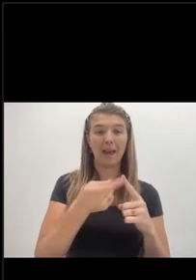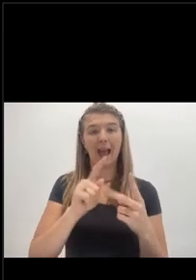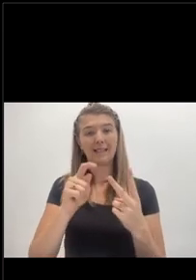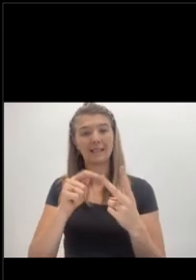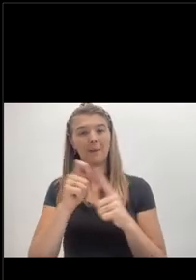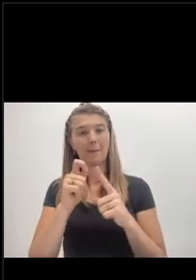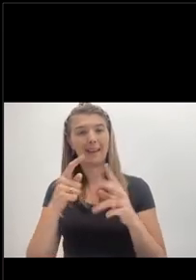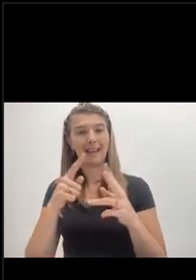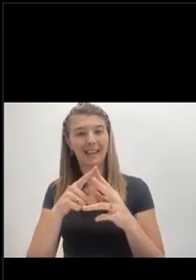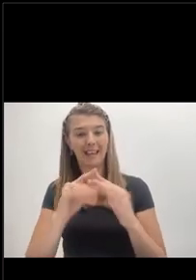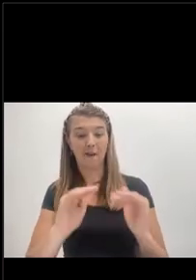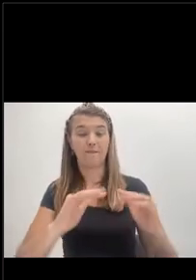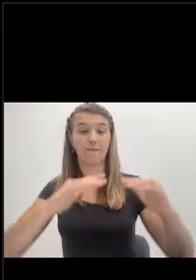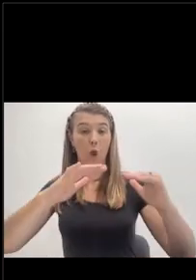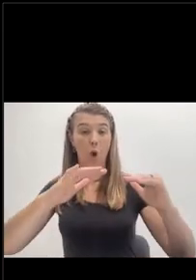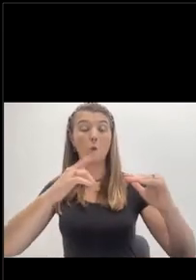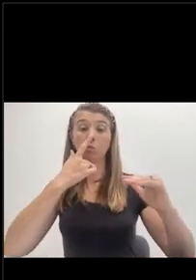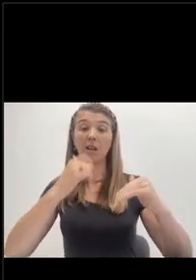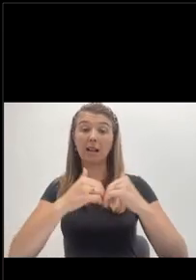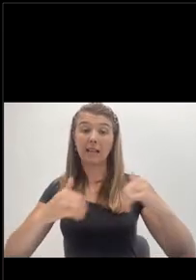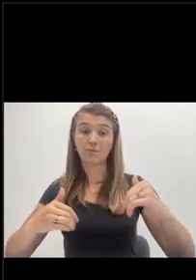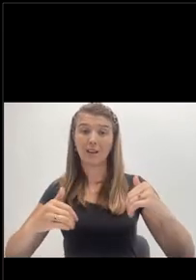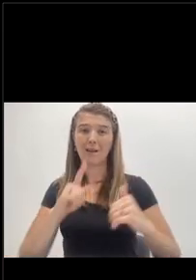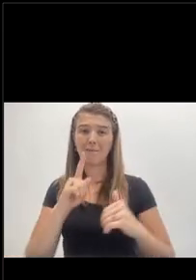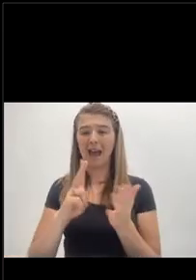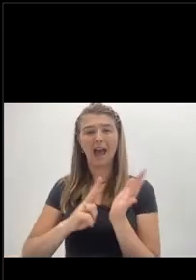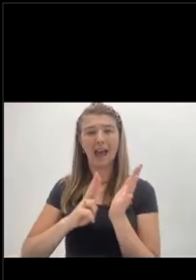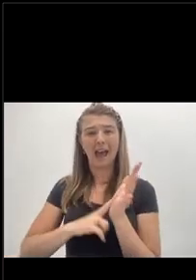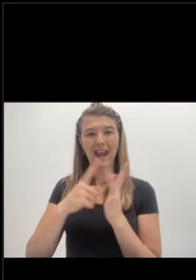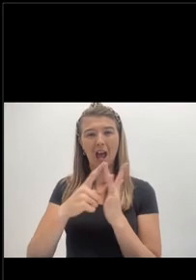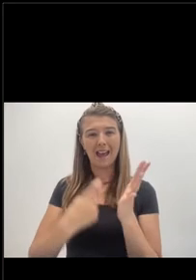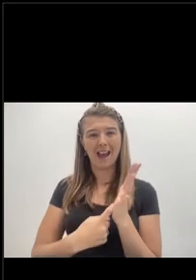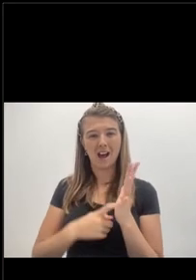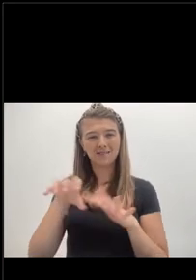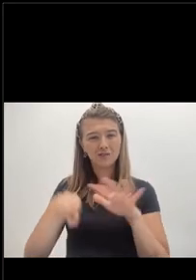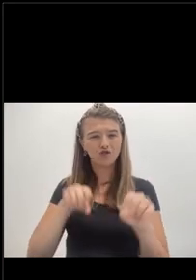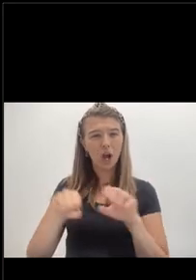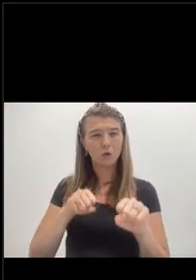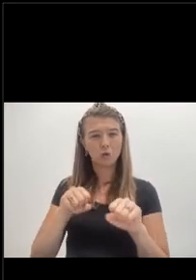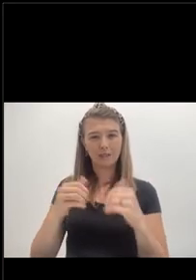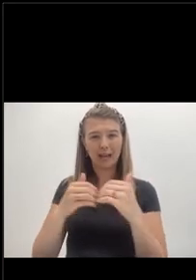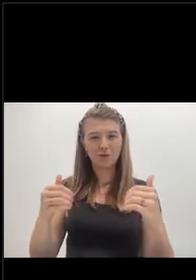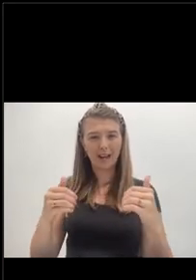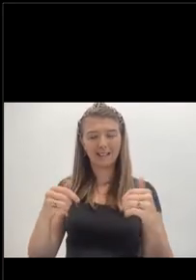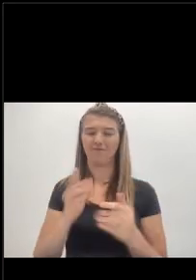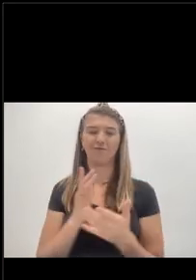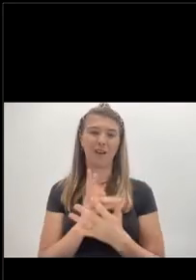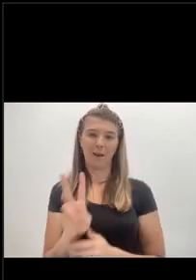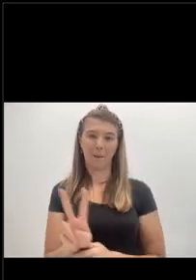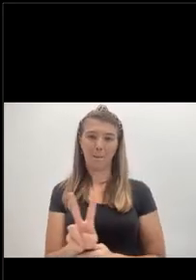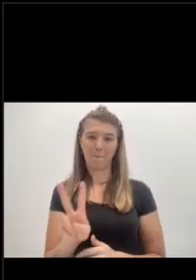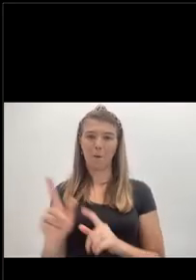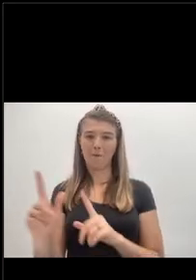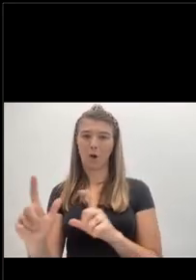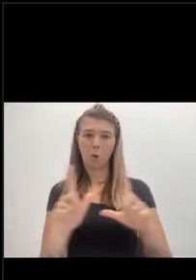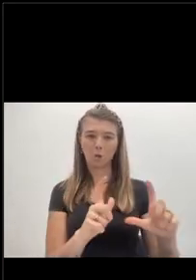NIR also struggles to separate them. And these photographs don't quite show as well, unfortunately, in a photograph on a screen. But the